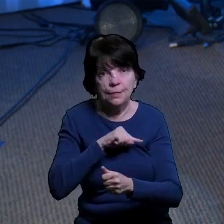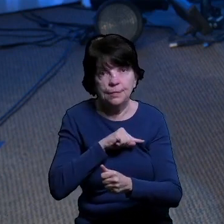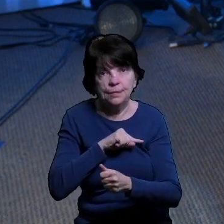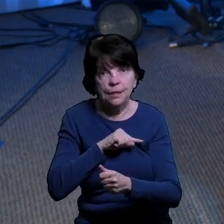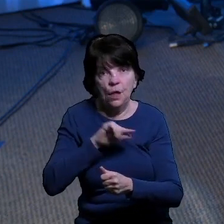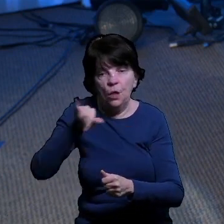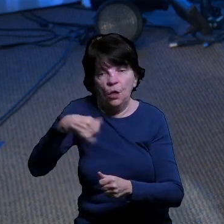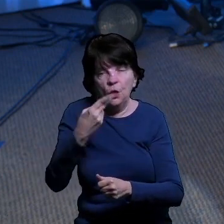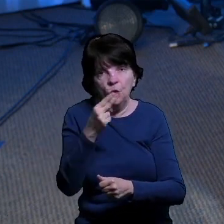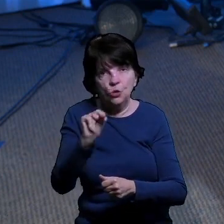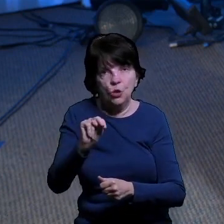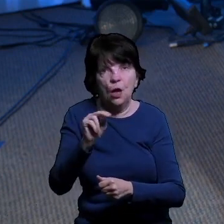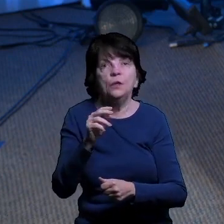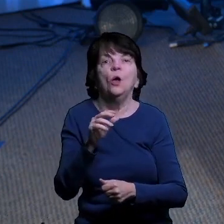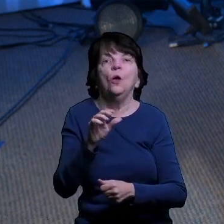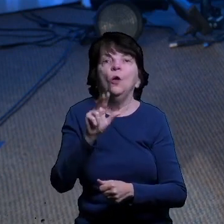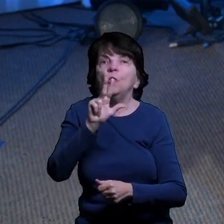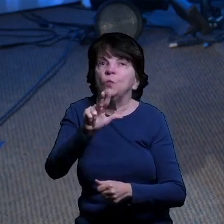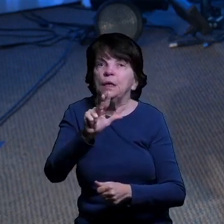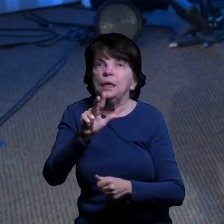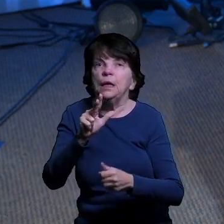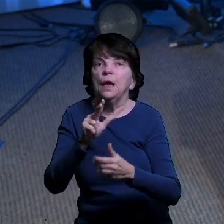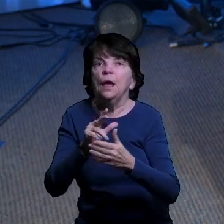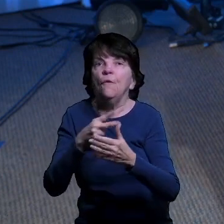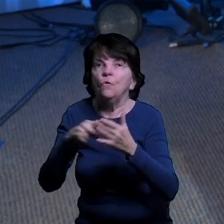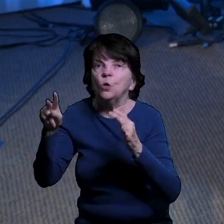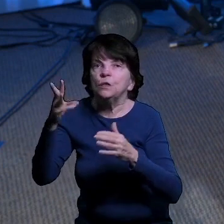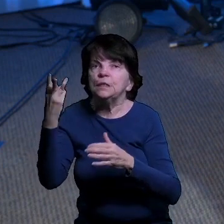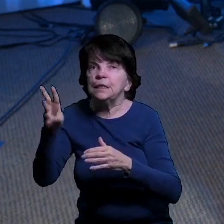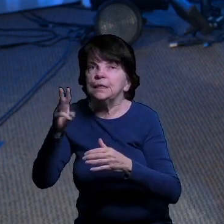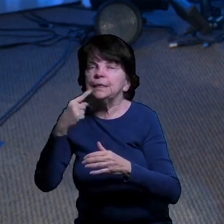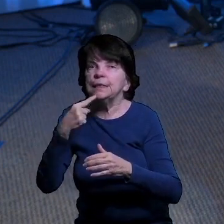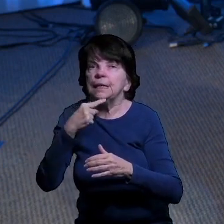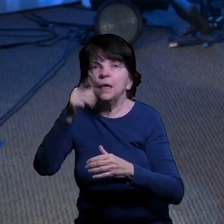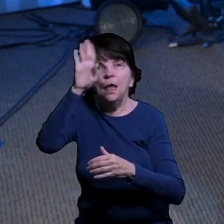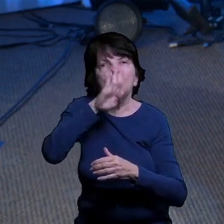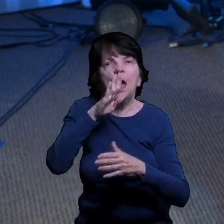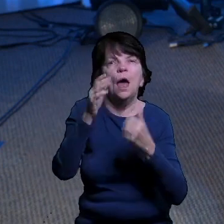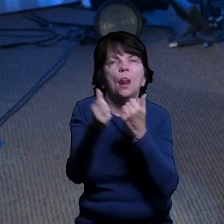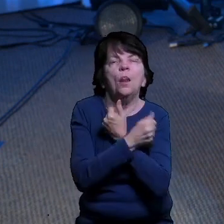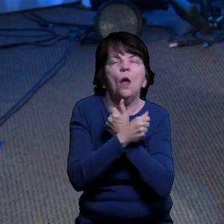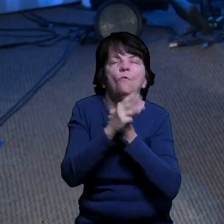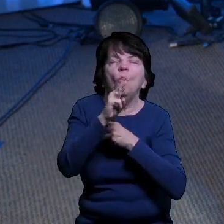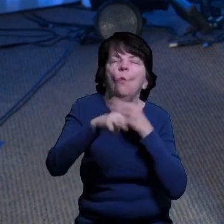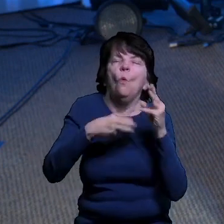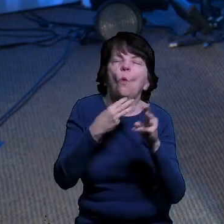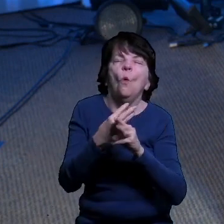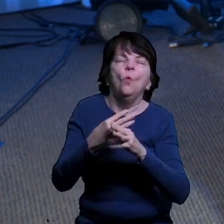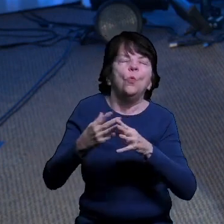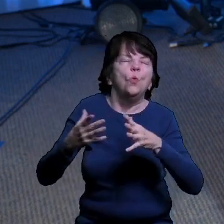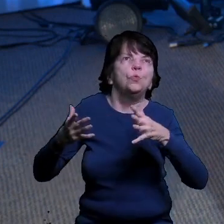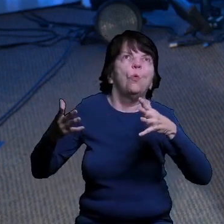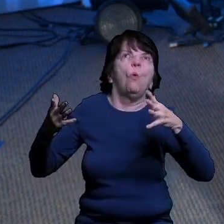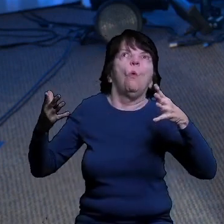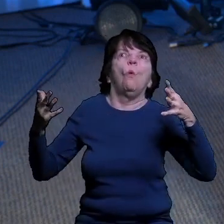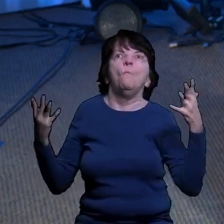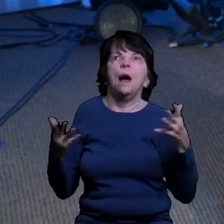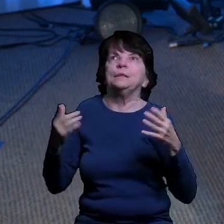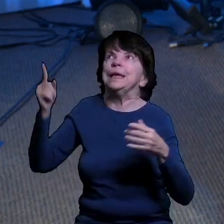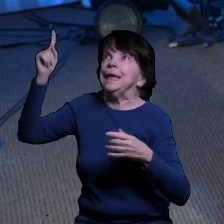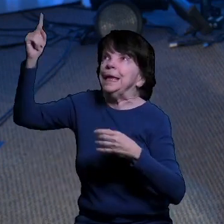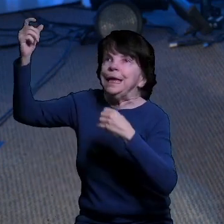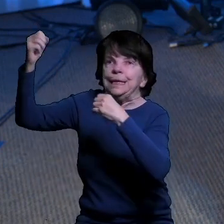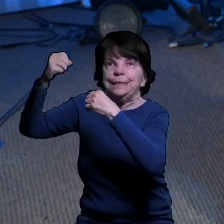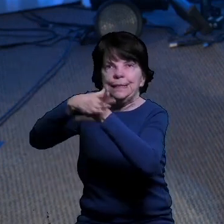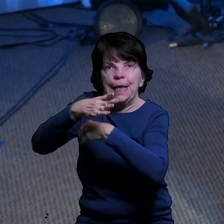God so loved the world that he gave. The reason Jesus came is because he loves us and